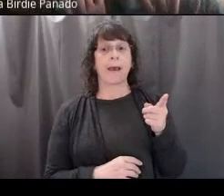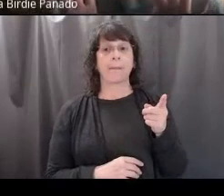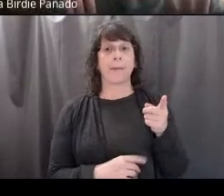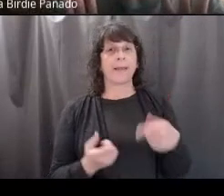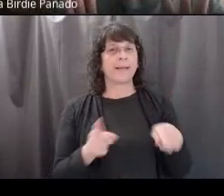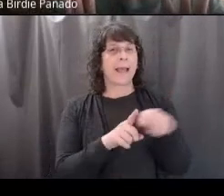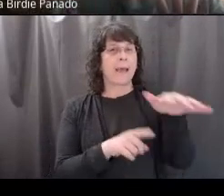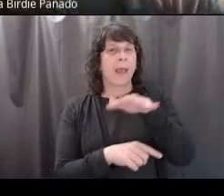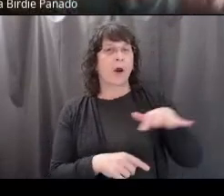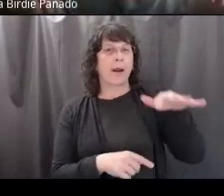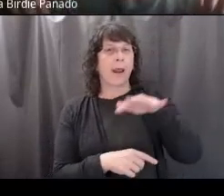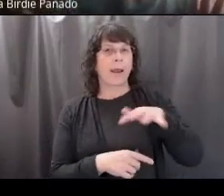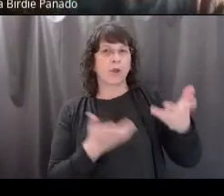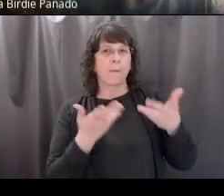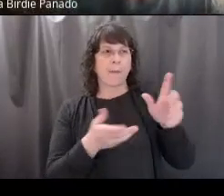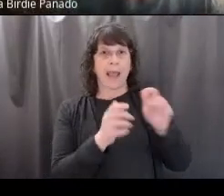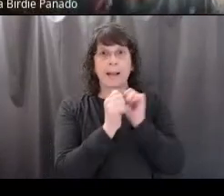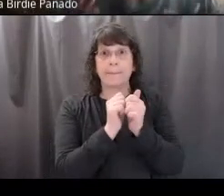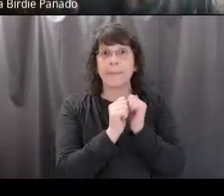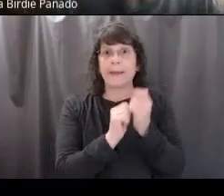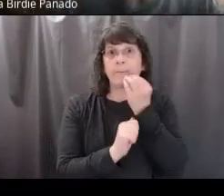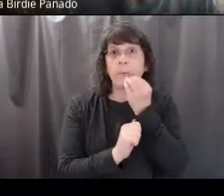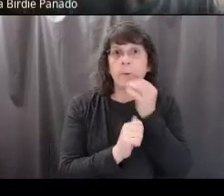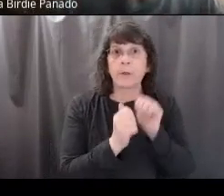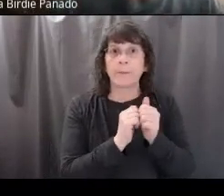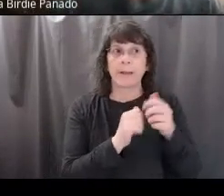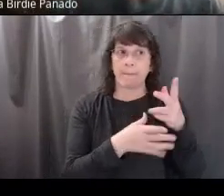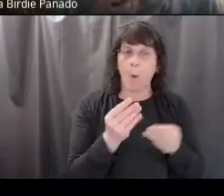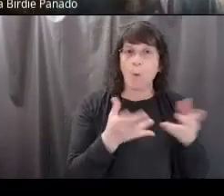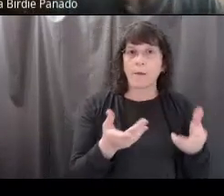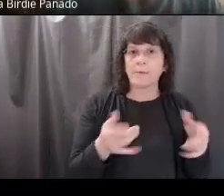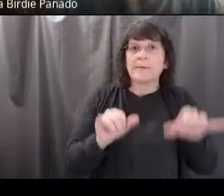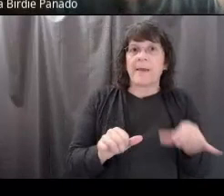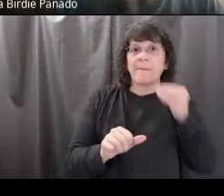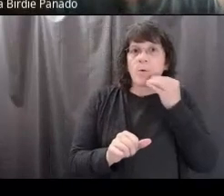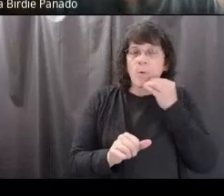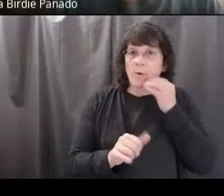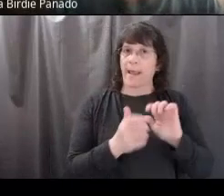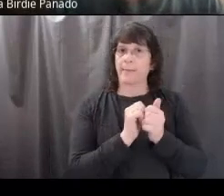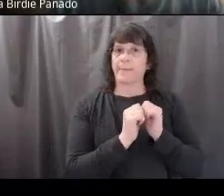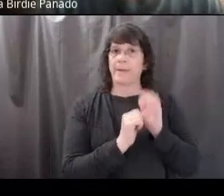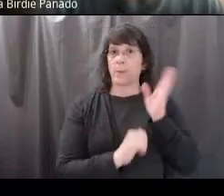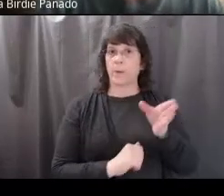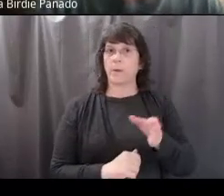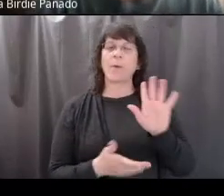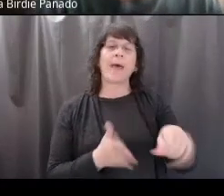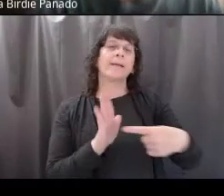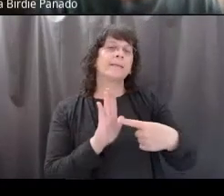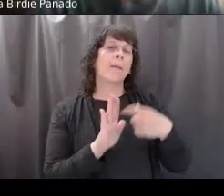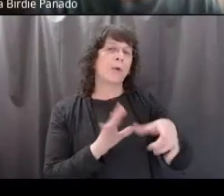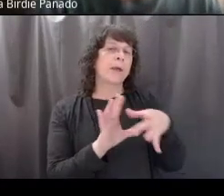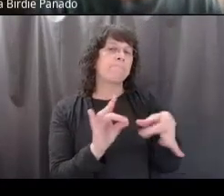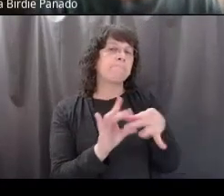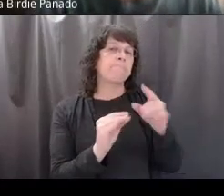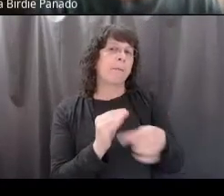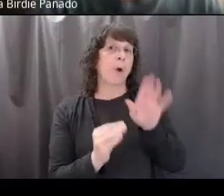same area, so they may compete for food. So that is just an example of something that you could say